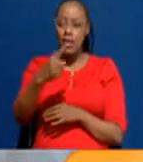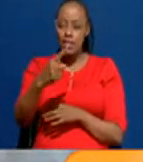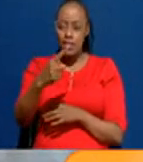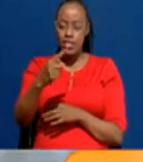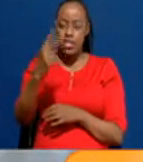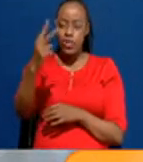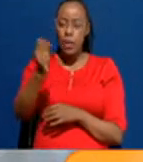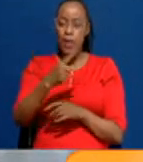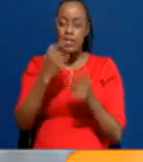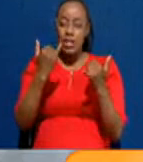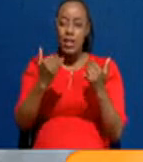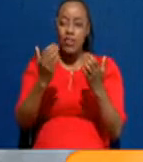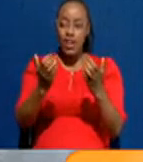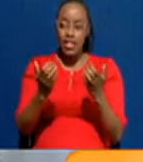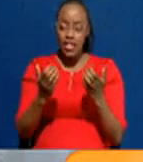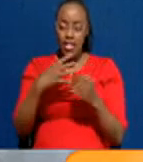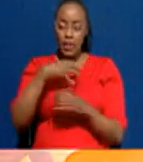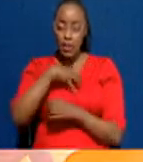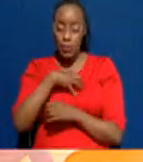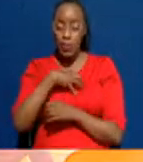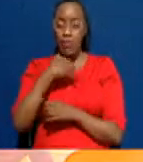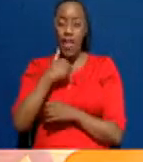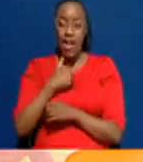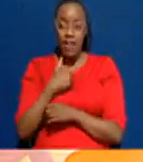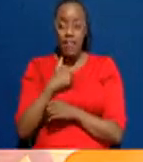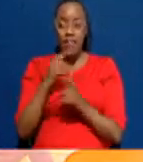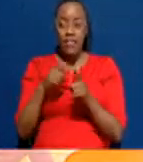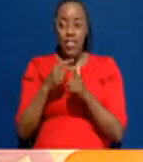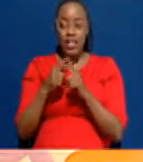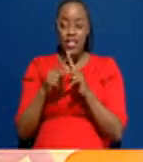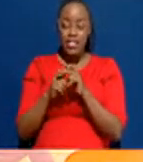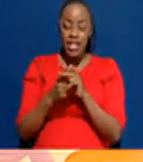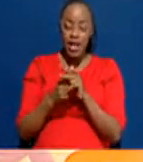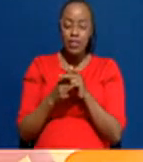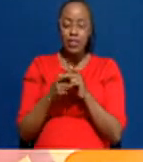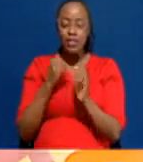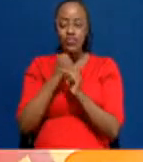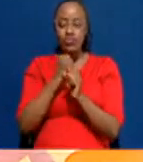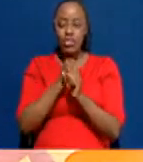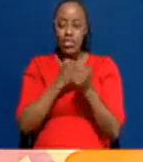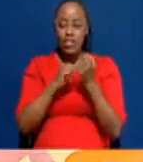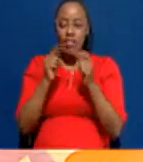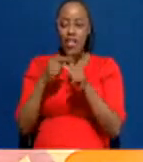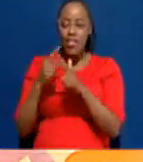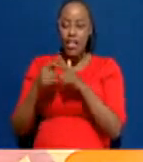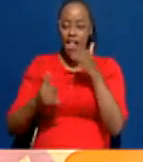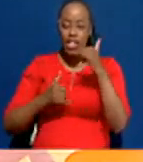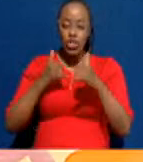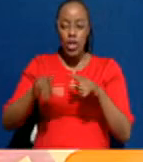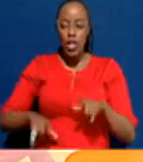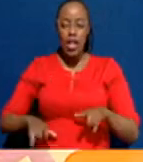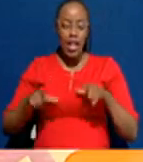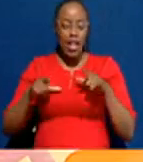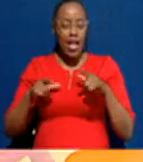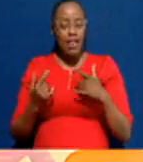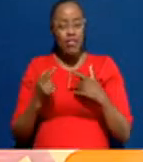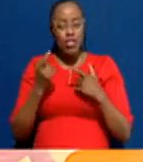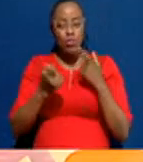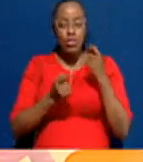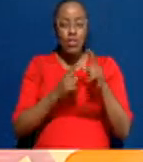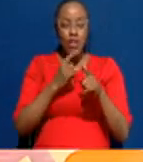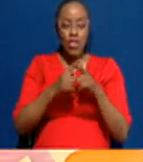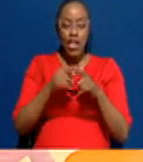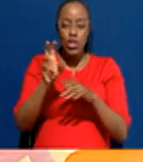rest. Now I need total rest, like just eating, drinking, and just enjoying life with my daughter. So.